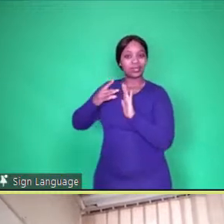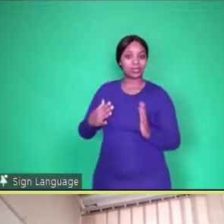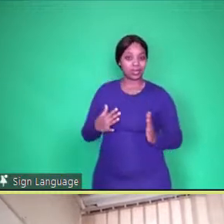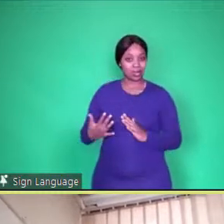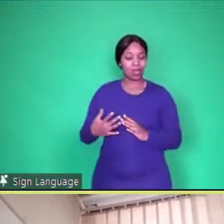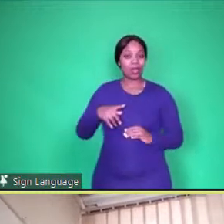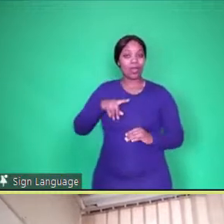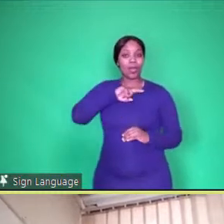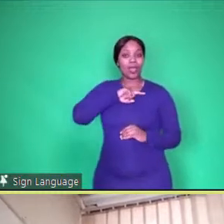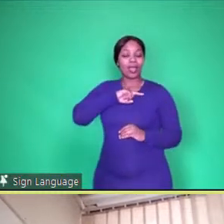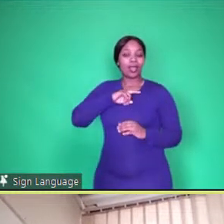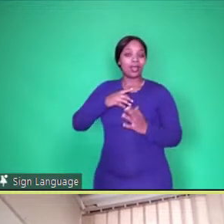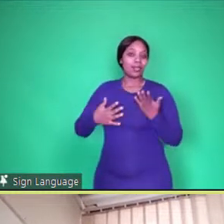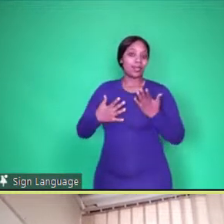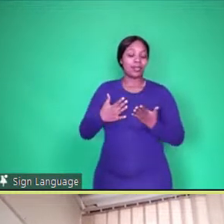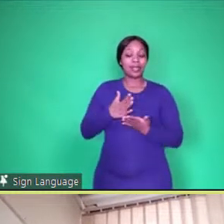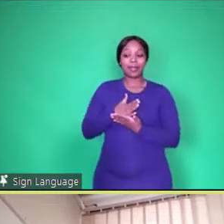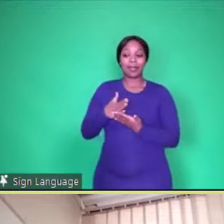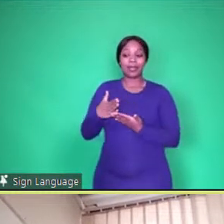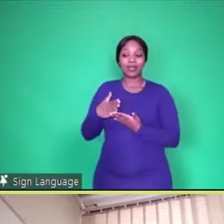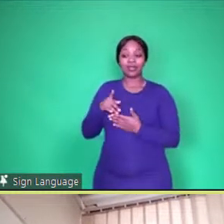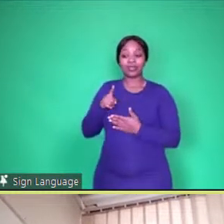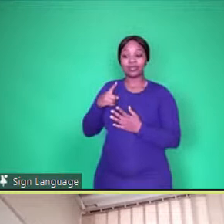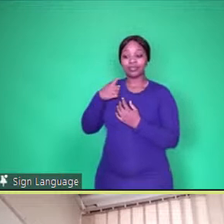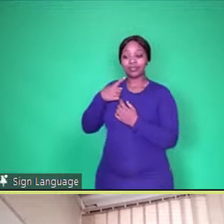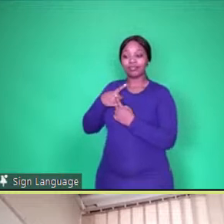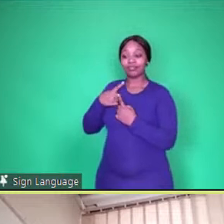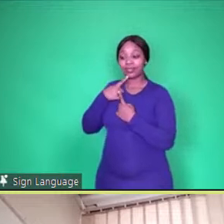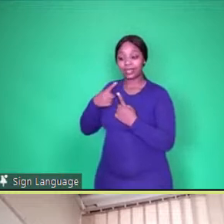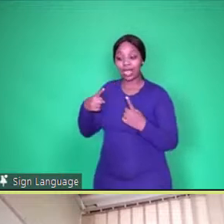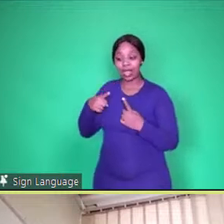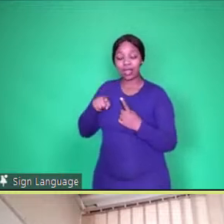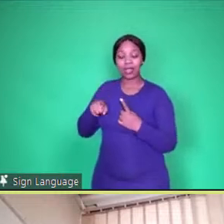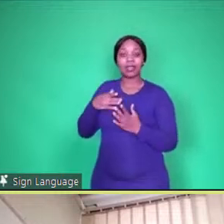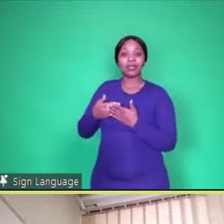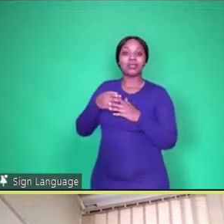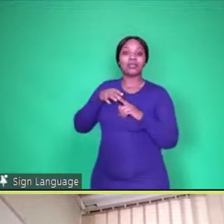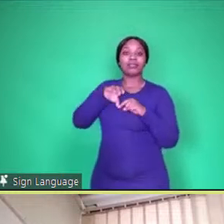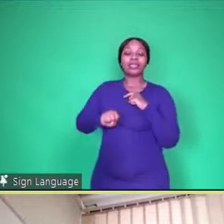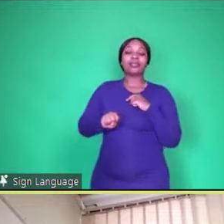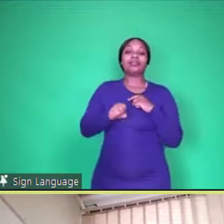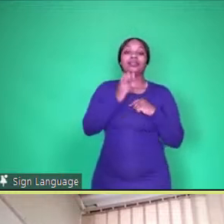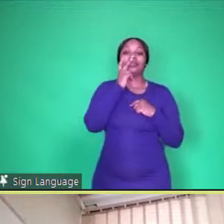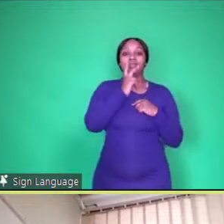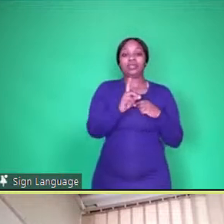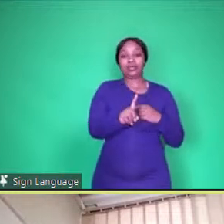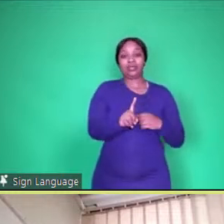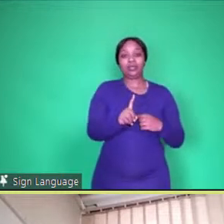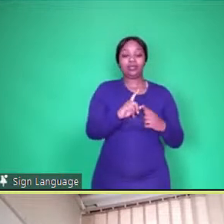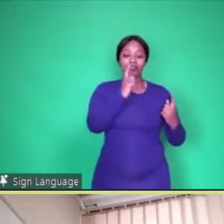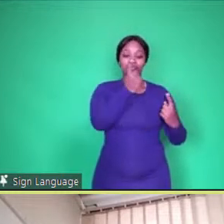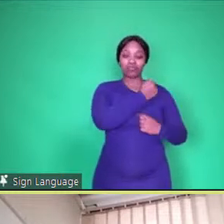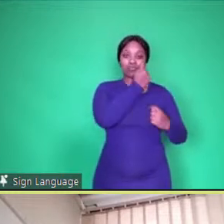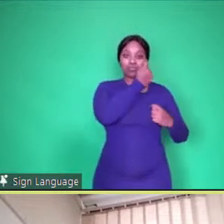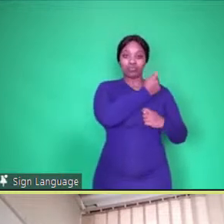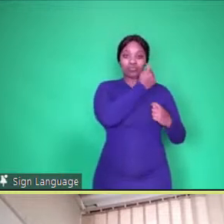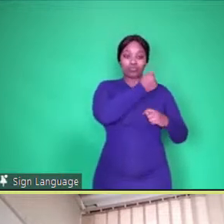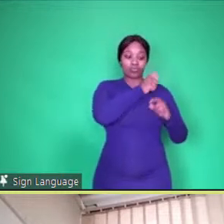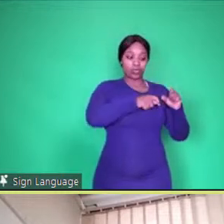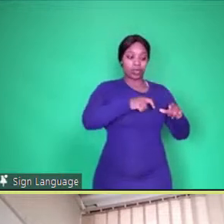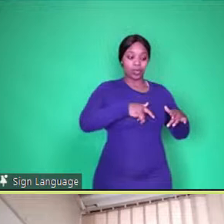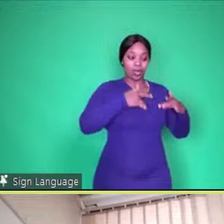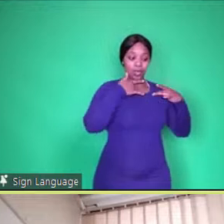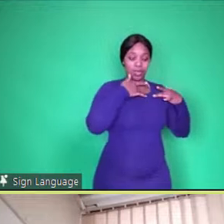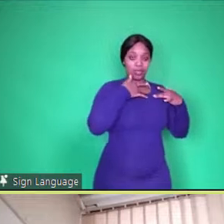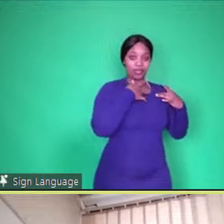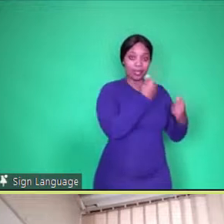of this configuration, then we're also able to see rural dwellers also,